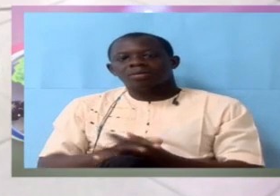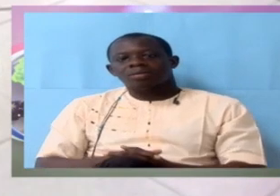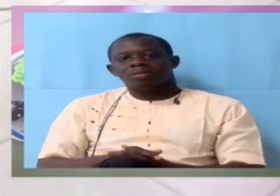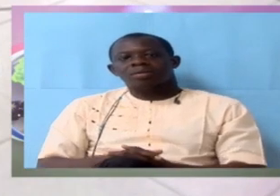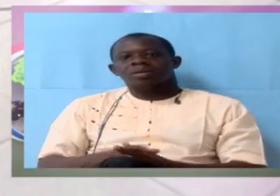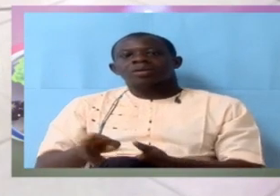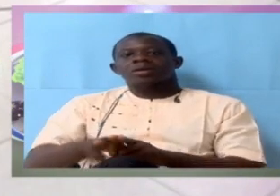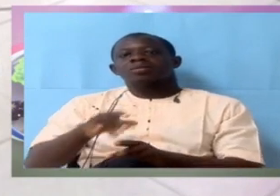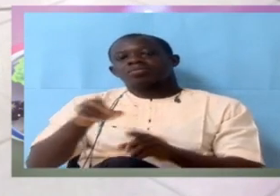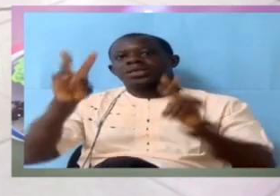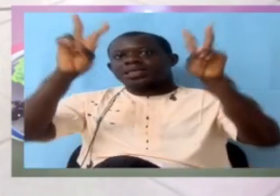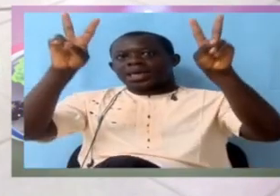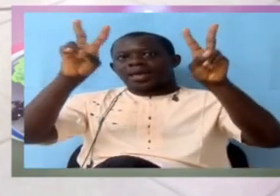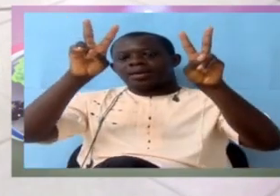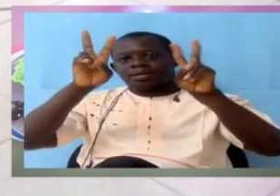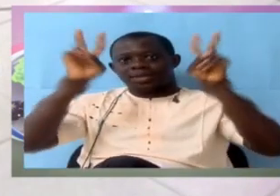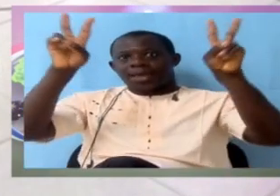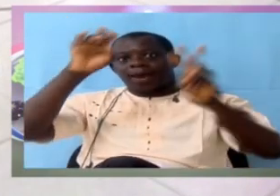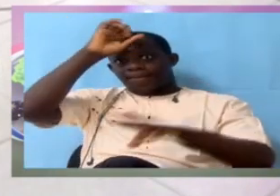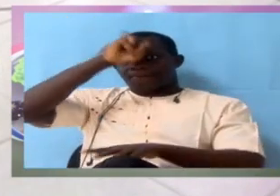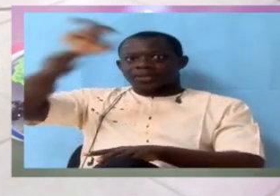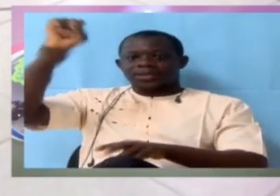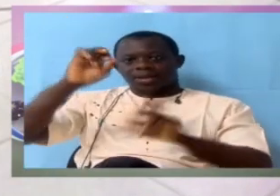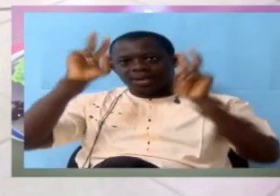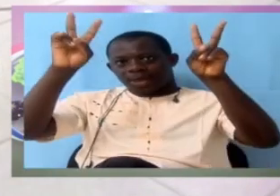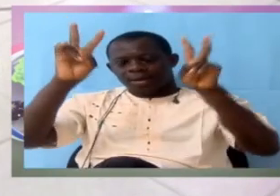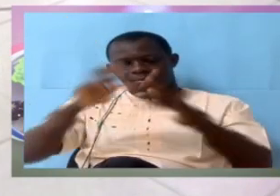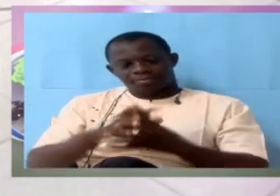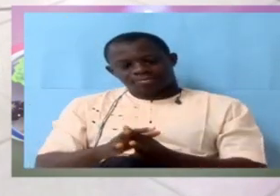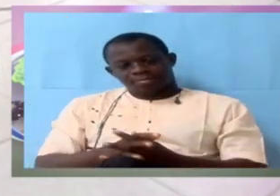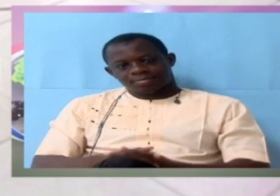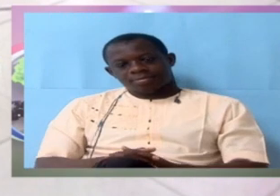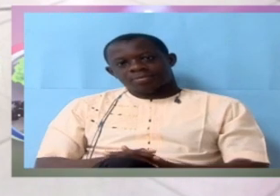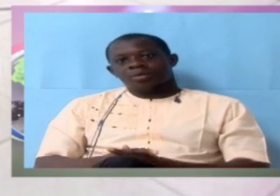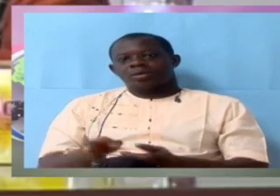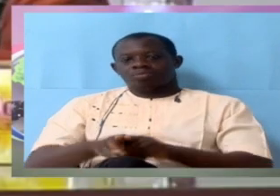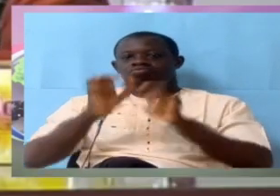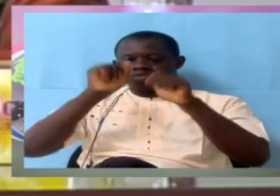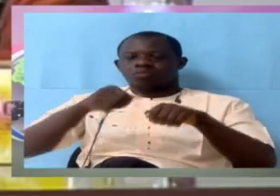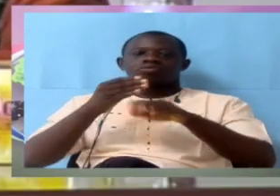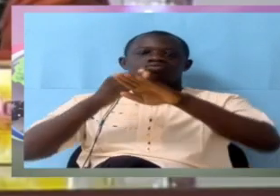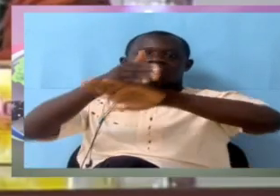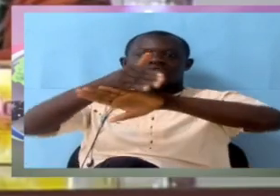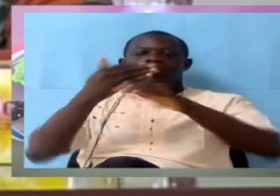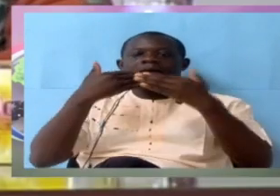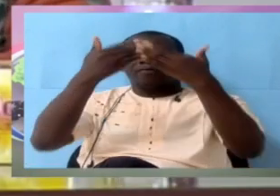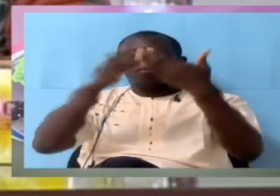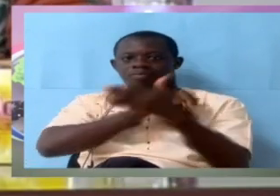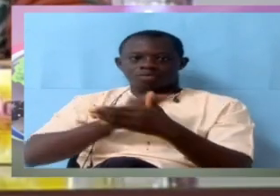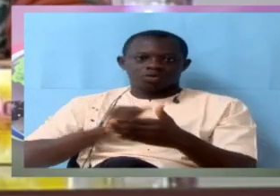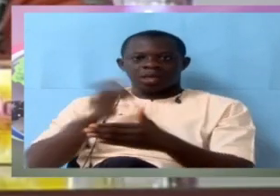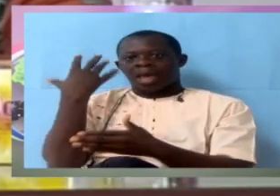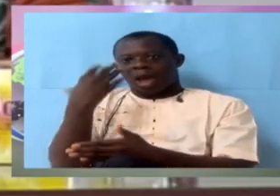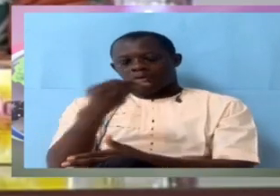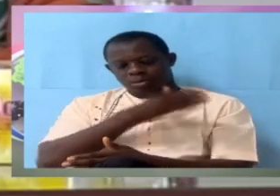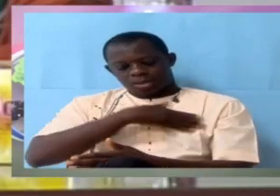Jammeh. That's Yaya Jammeh. President Yaya Jammeh. Can you continue to tell us how the treatment was administered?